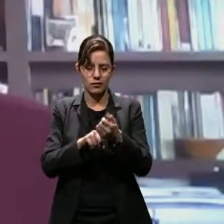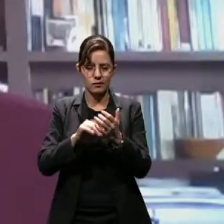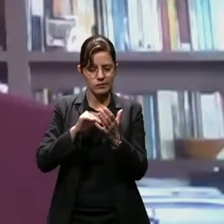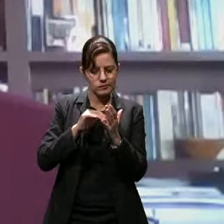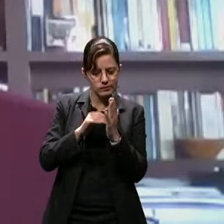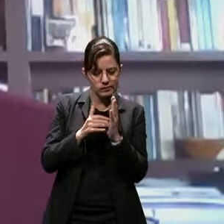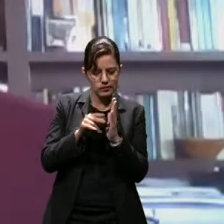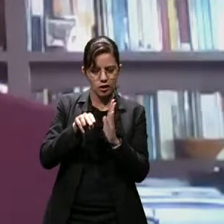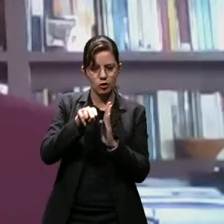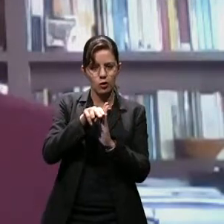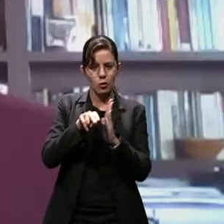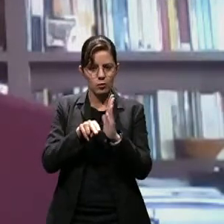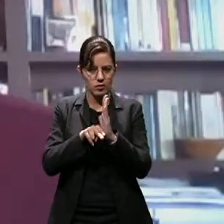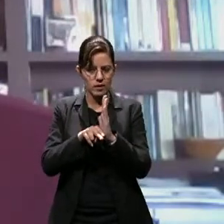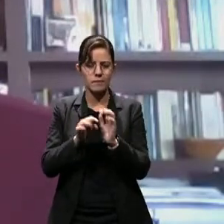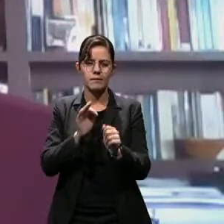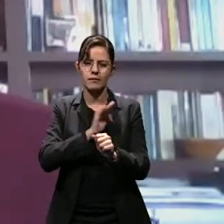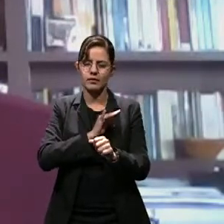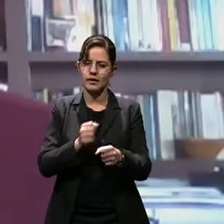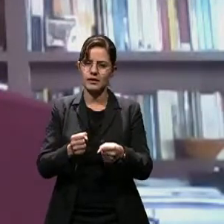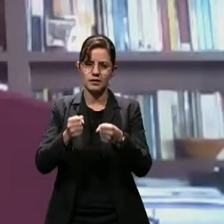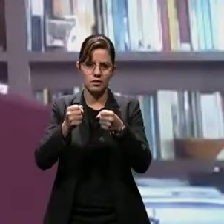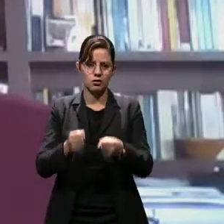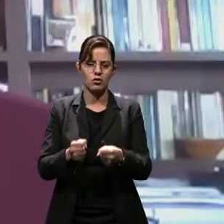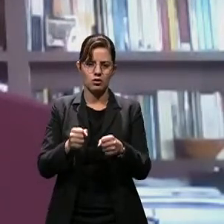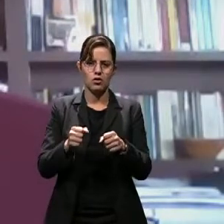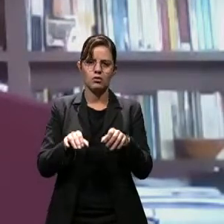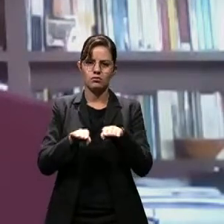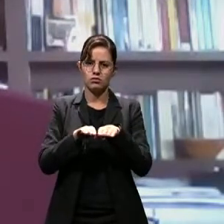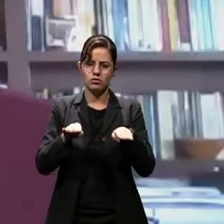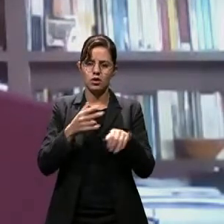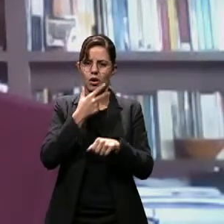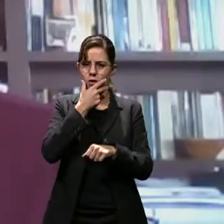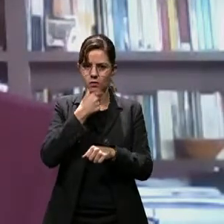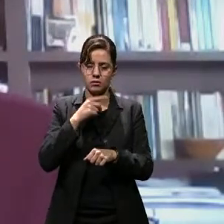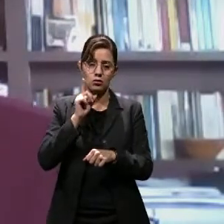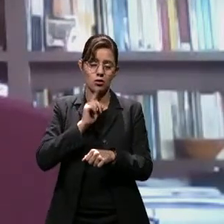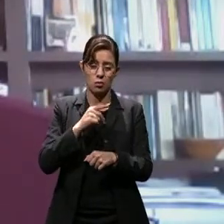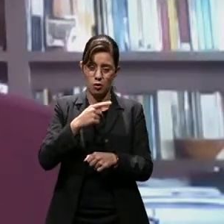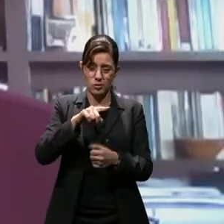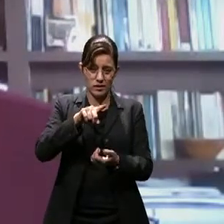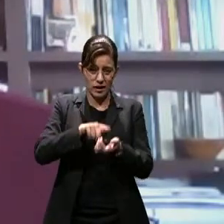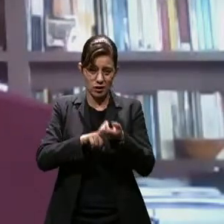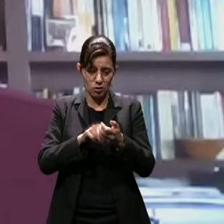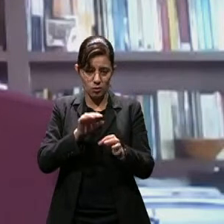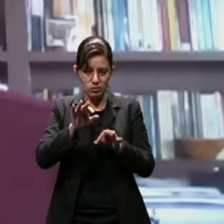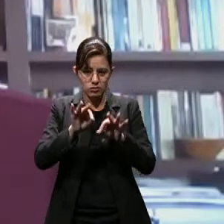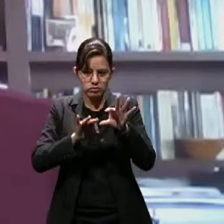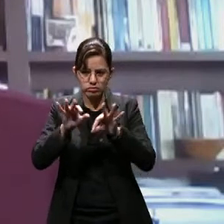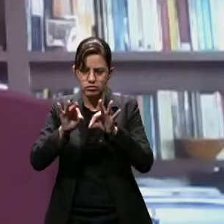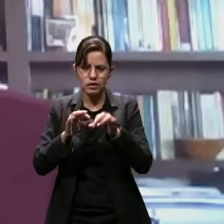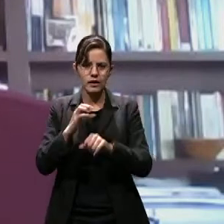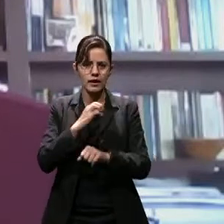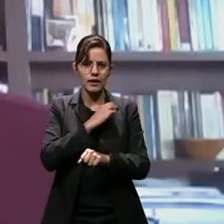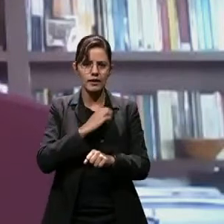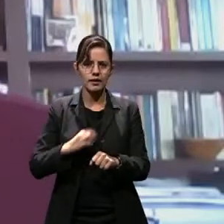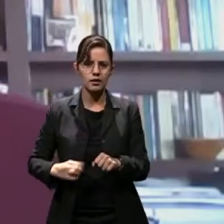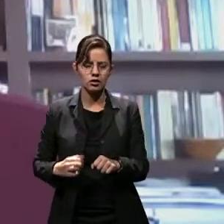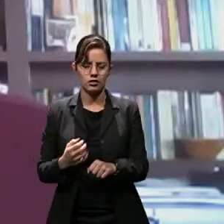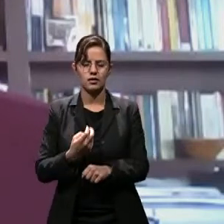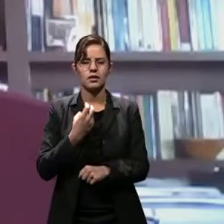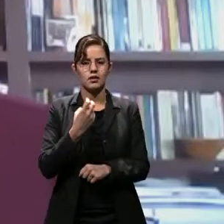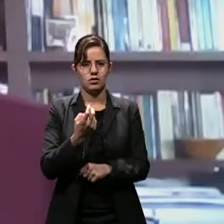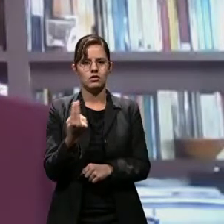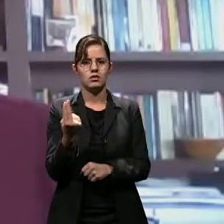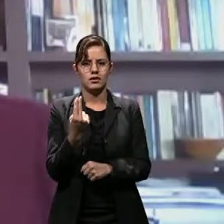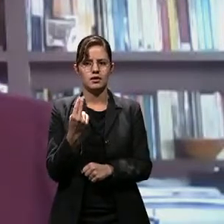draft some internal strategies in order to guarantee parity from their internal selection